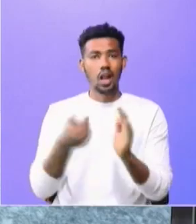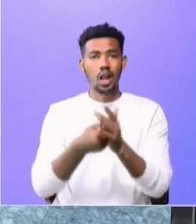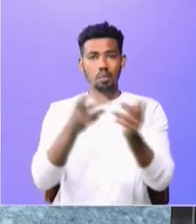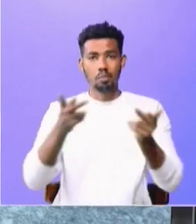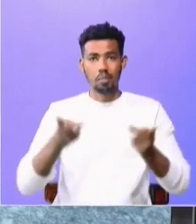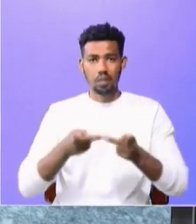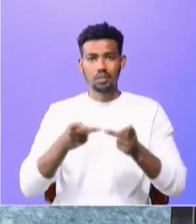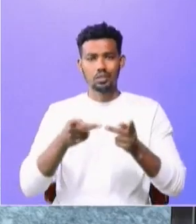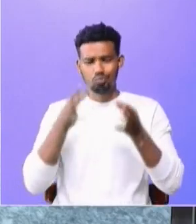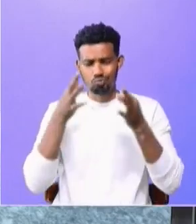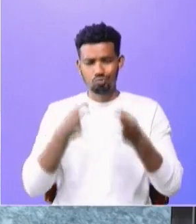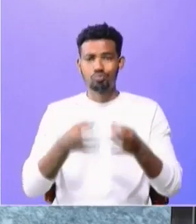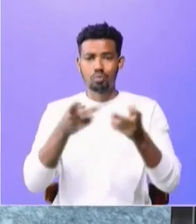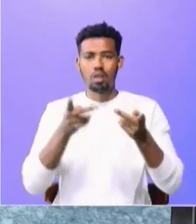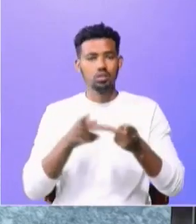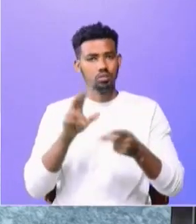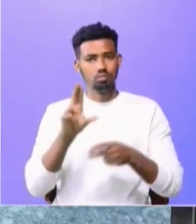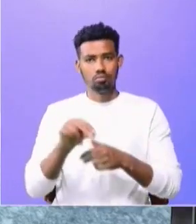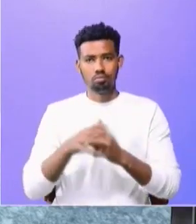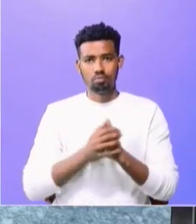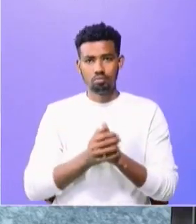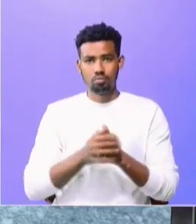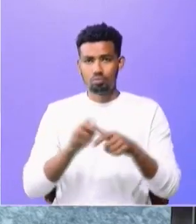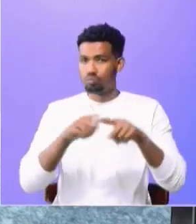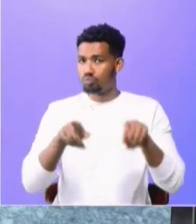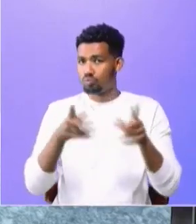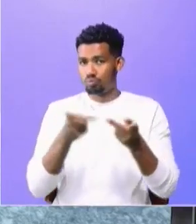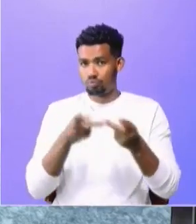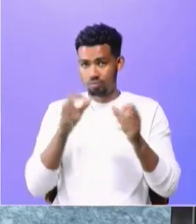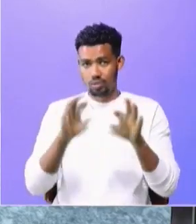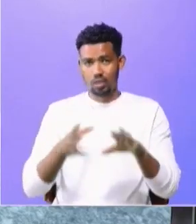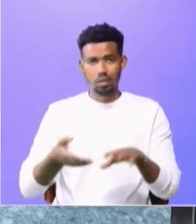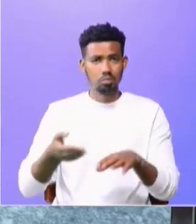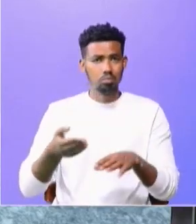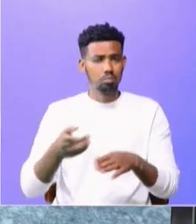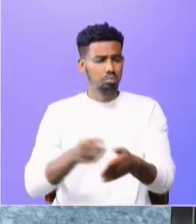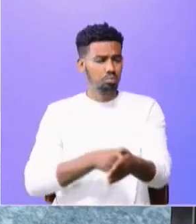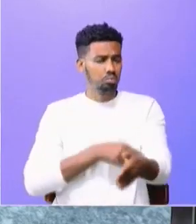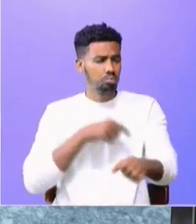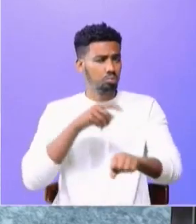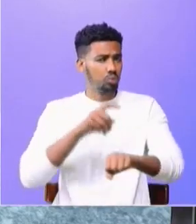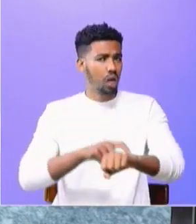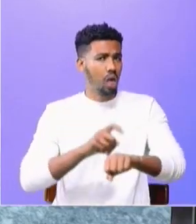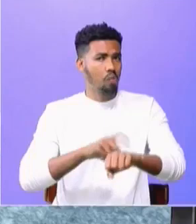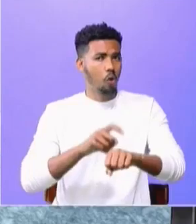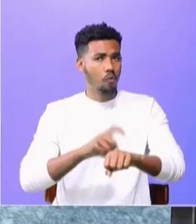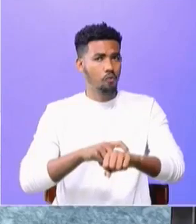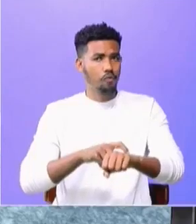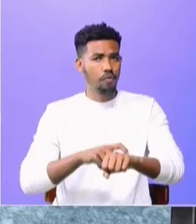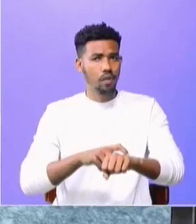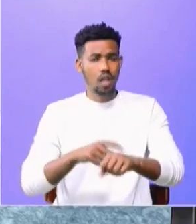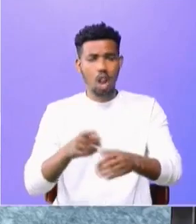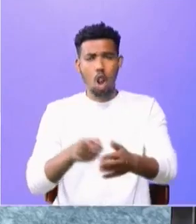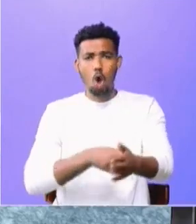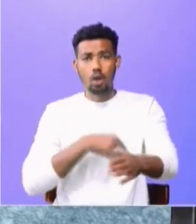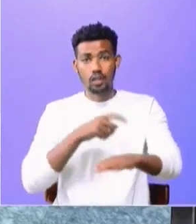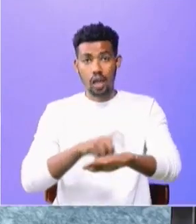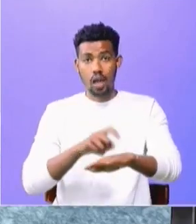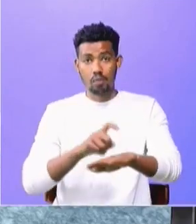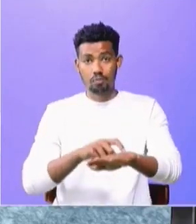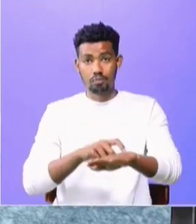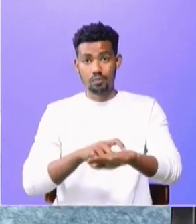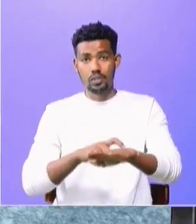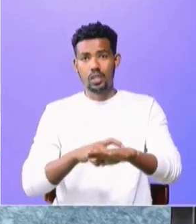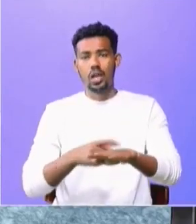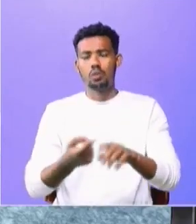is not a specific one, and also long periods of time. When we are talking about longer period of time, and also